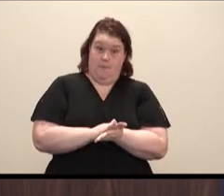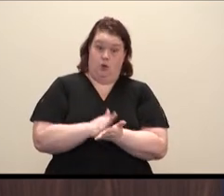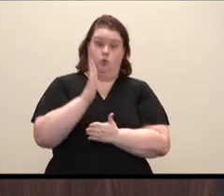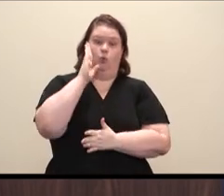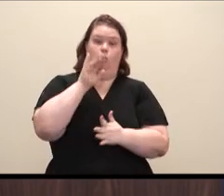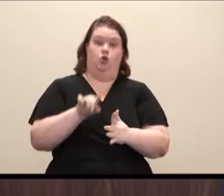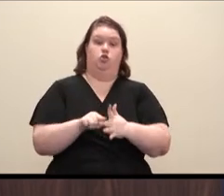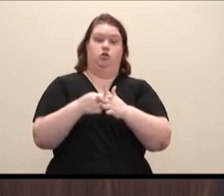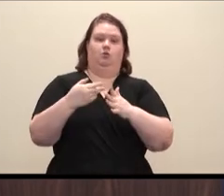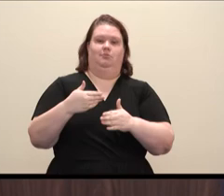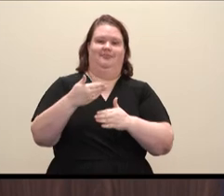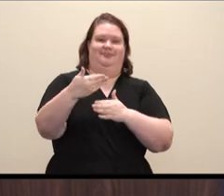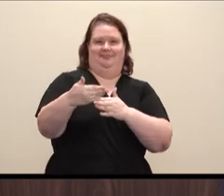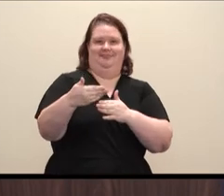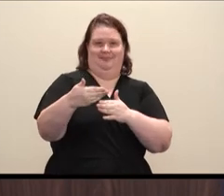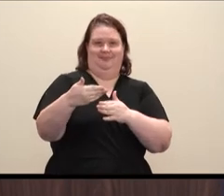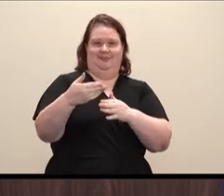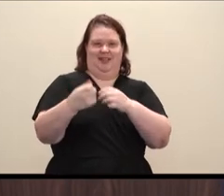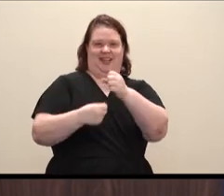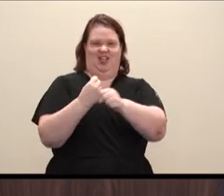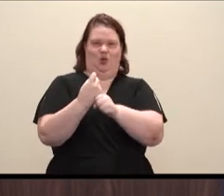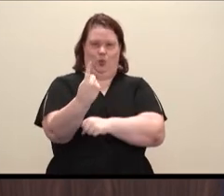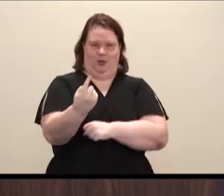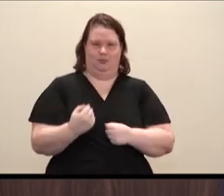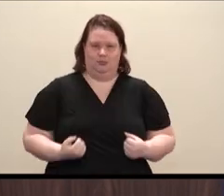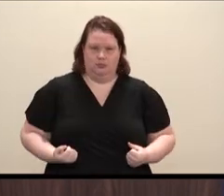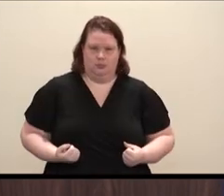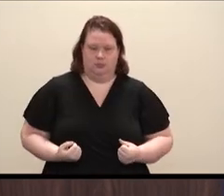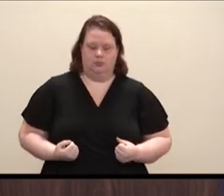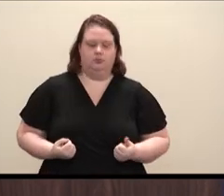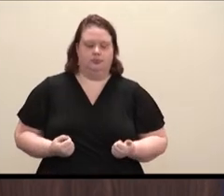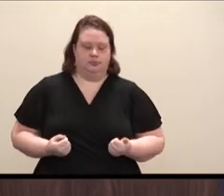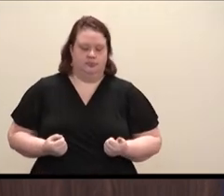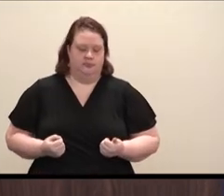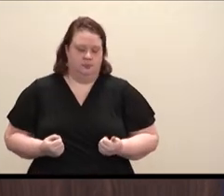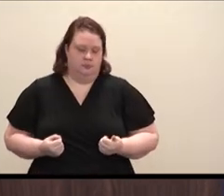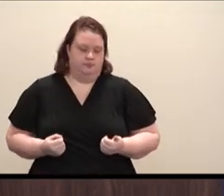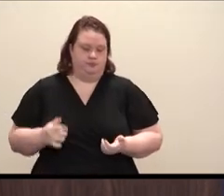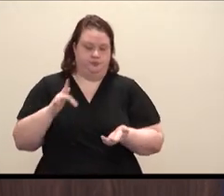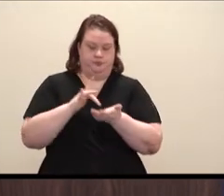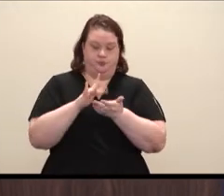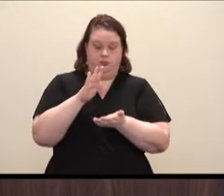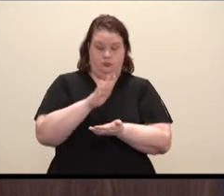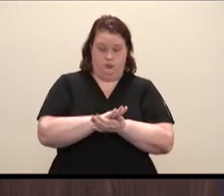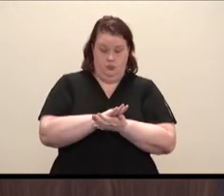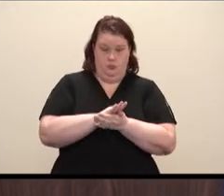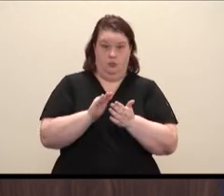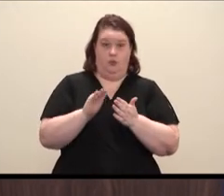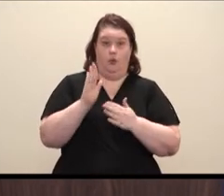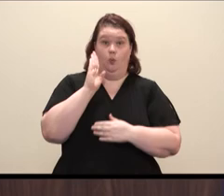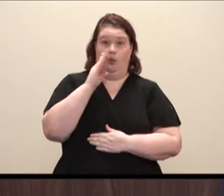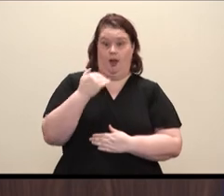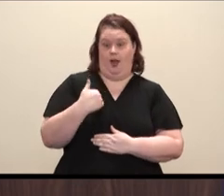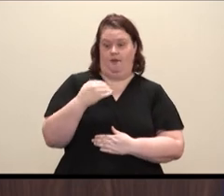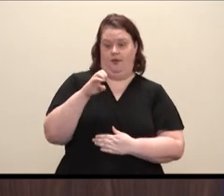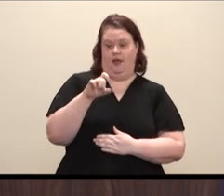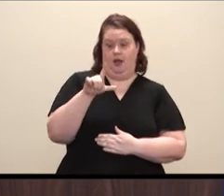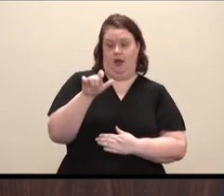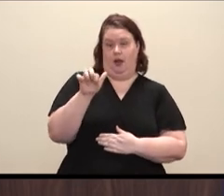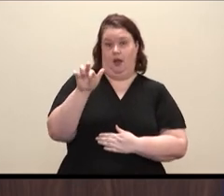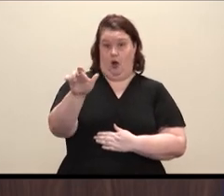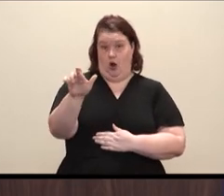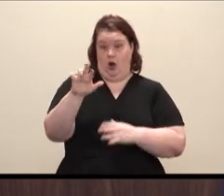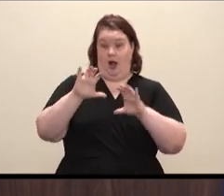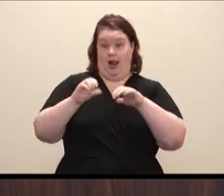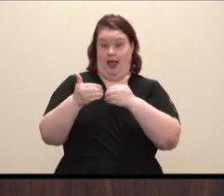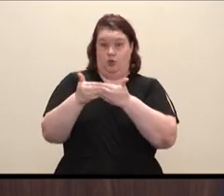year into their year one. And so at the middle school levels, we will have our ELAR classrooms double blocked, so they'll